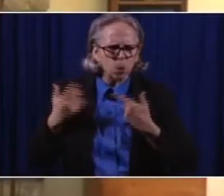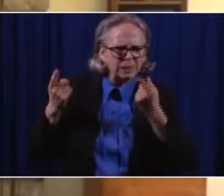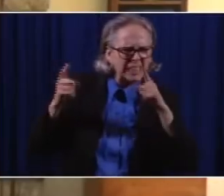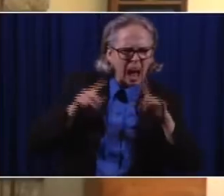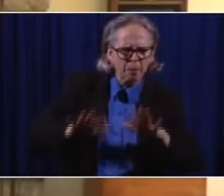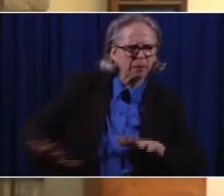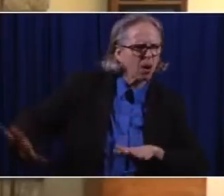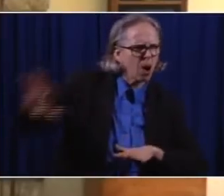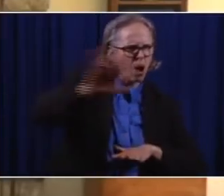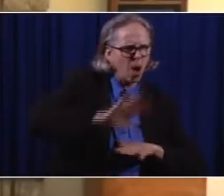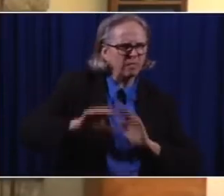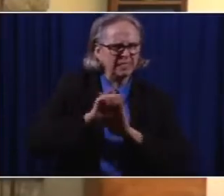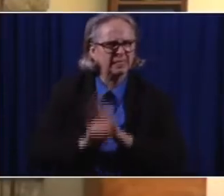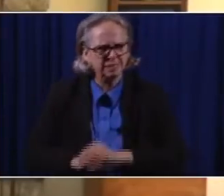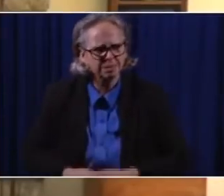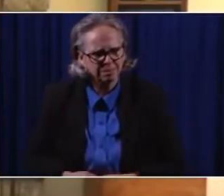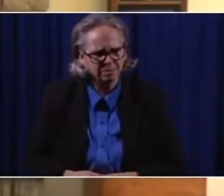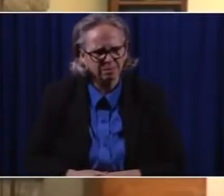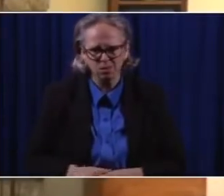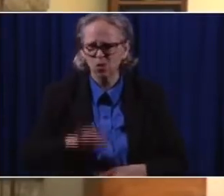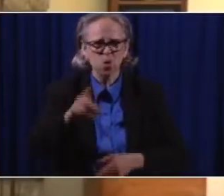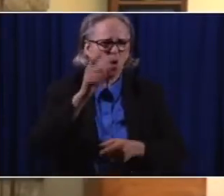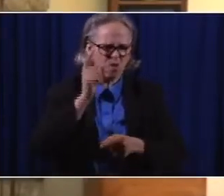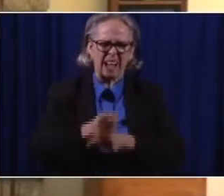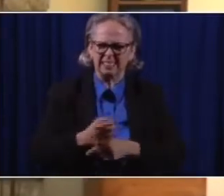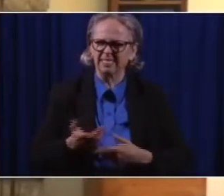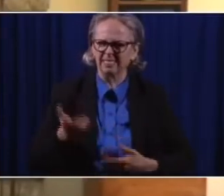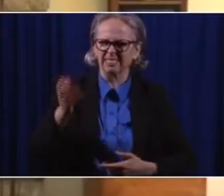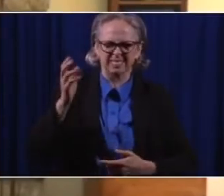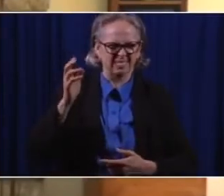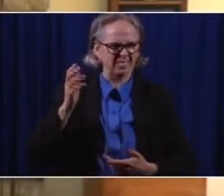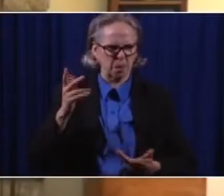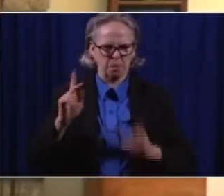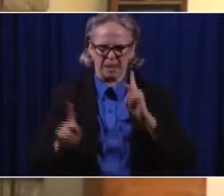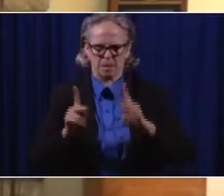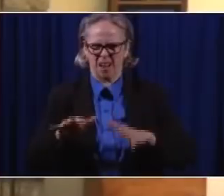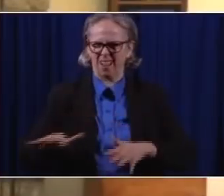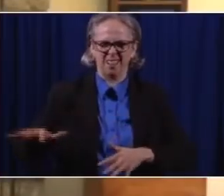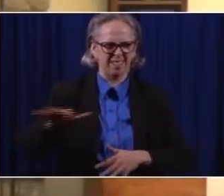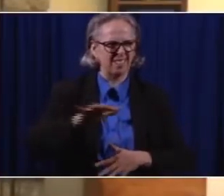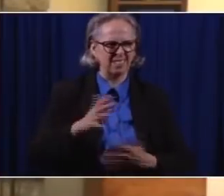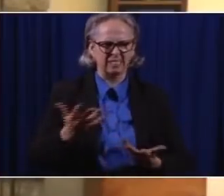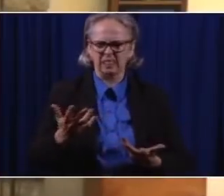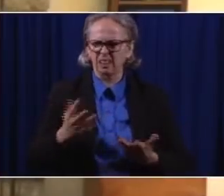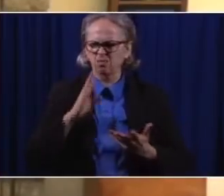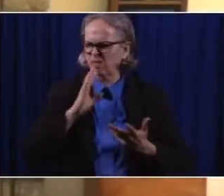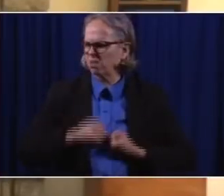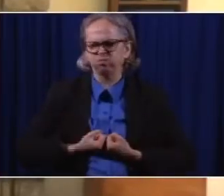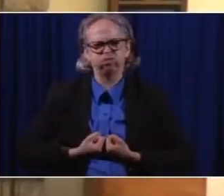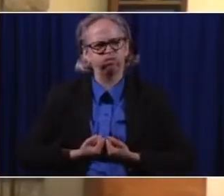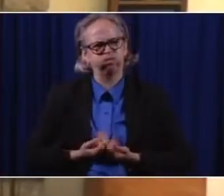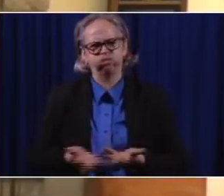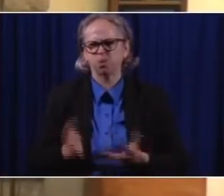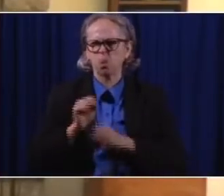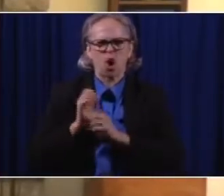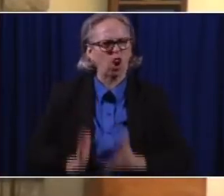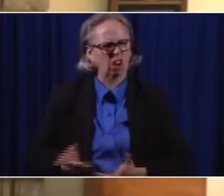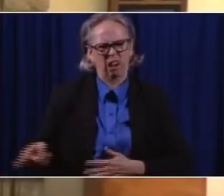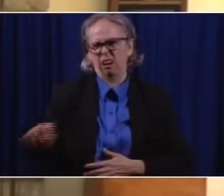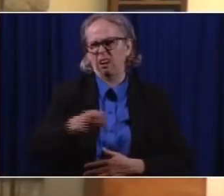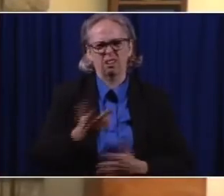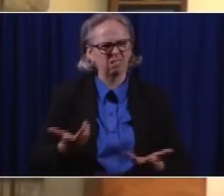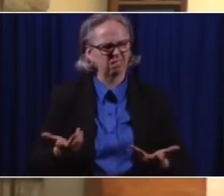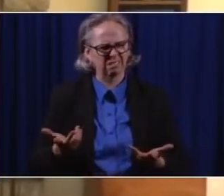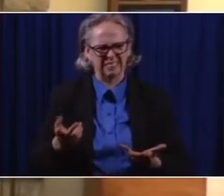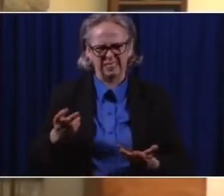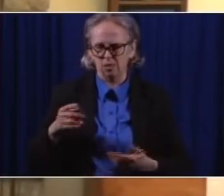at. But you're right, it's the people, and the people we really worry about. They're tired, they're our heroes,